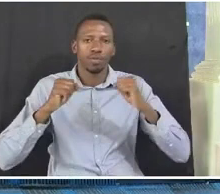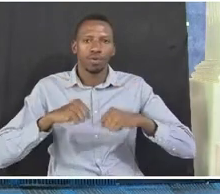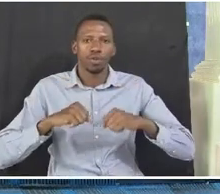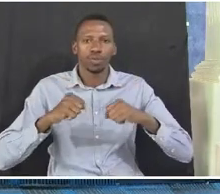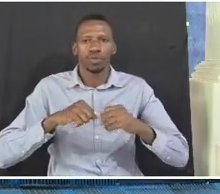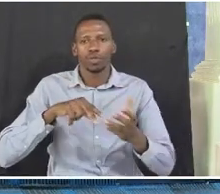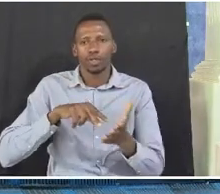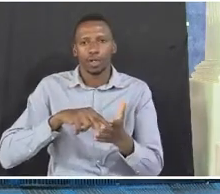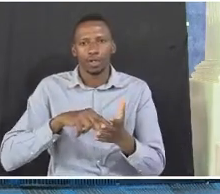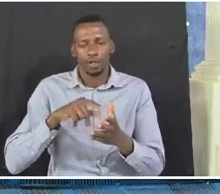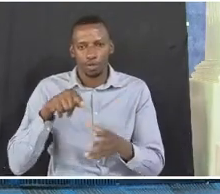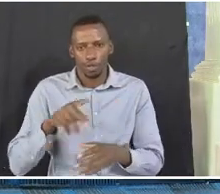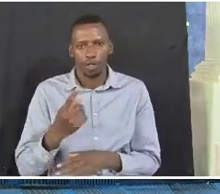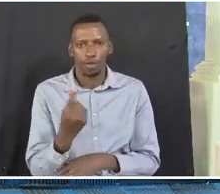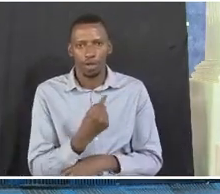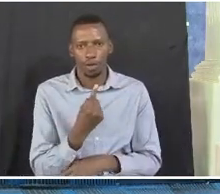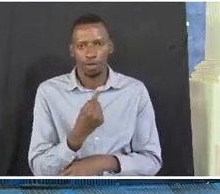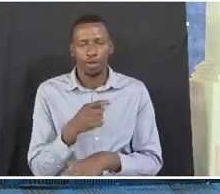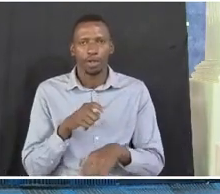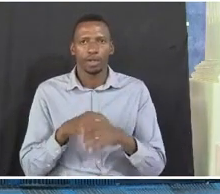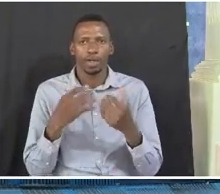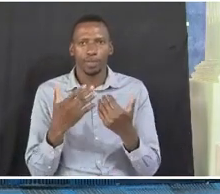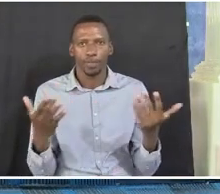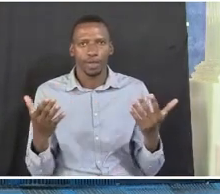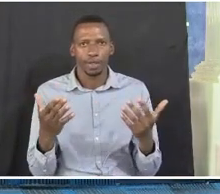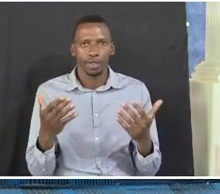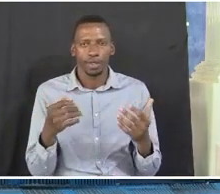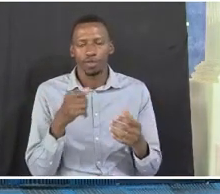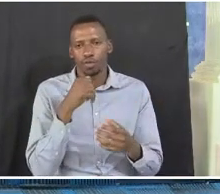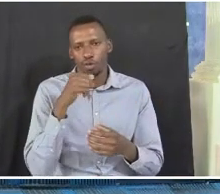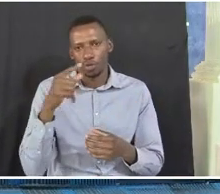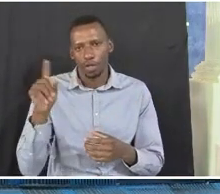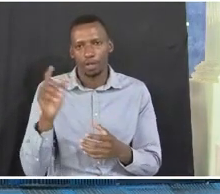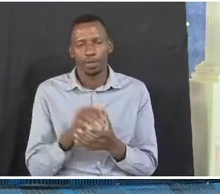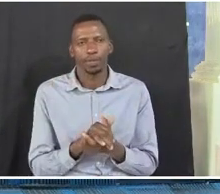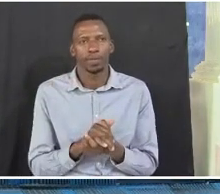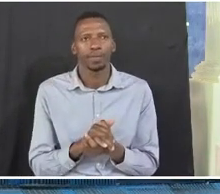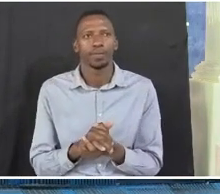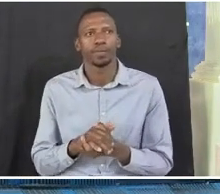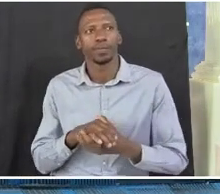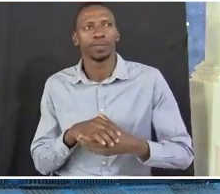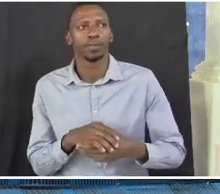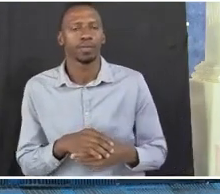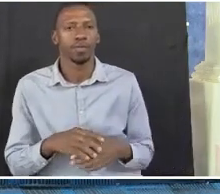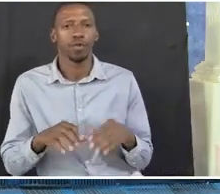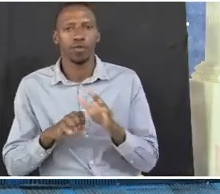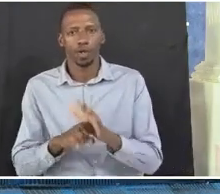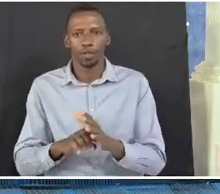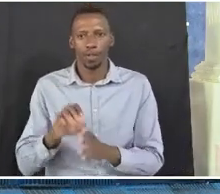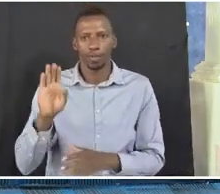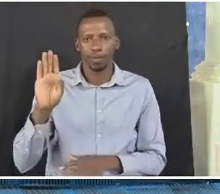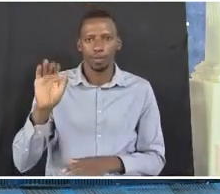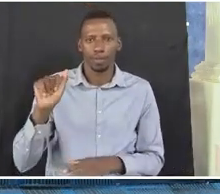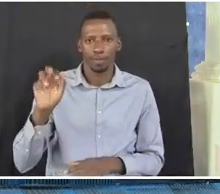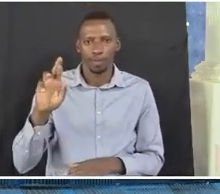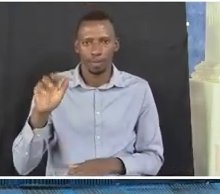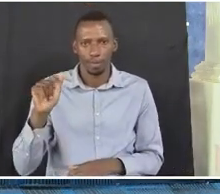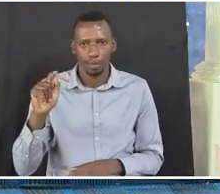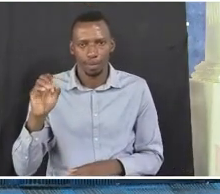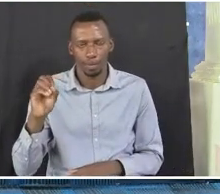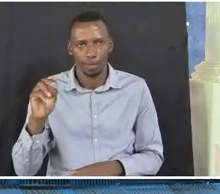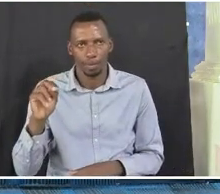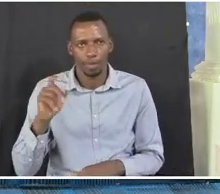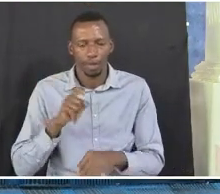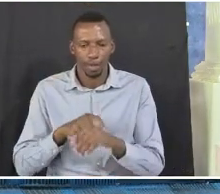to stand on your own when things are not right. Talk of Baraton when it started. For those who attended when